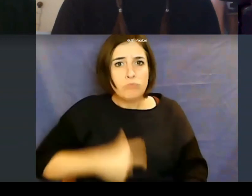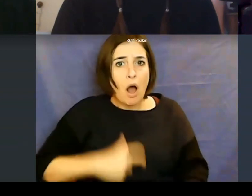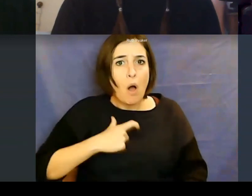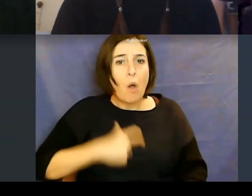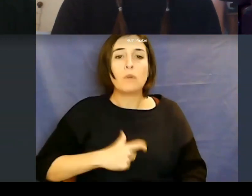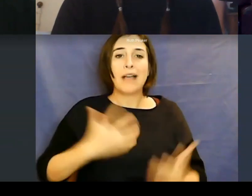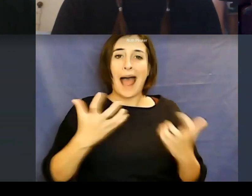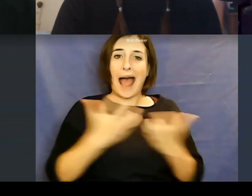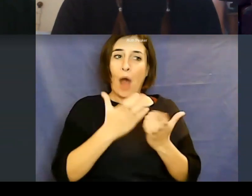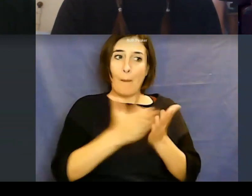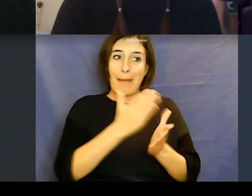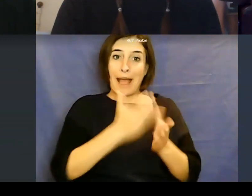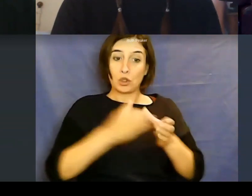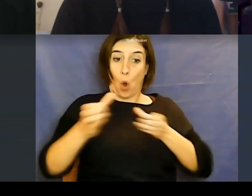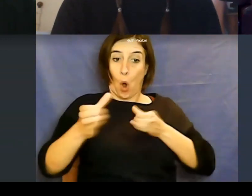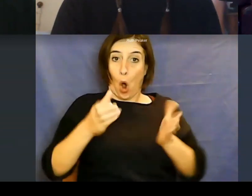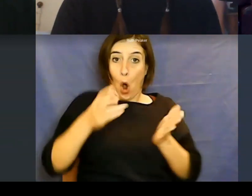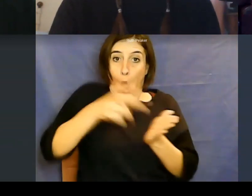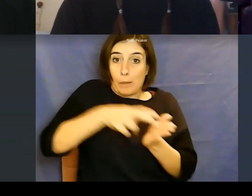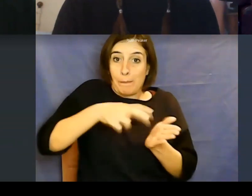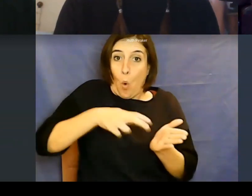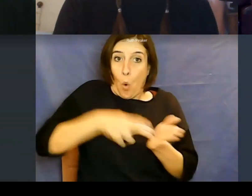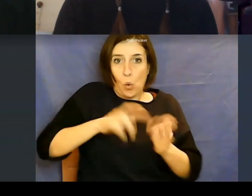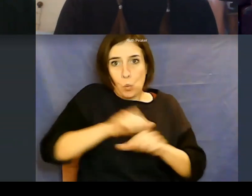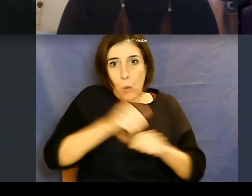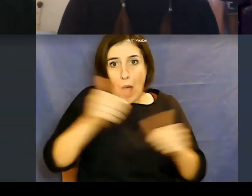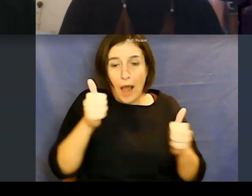as some others? Emily?